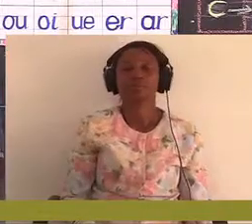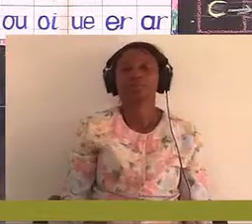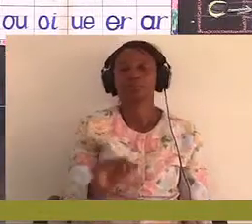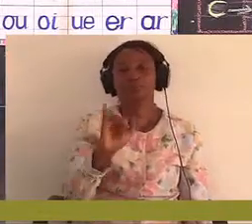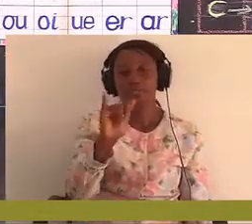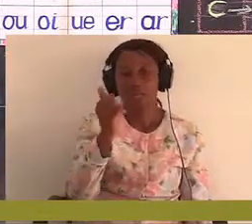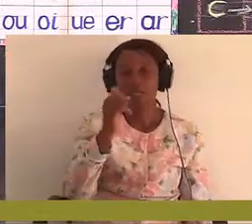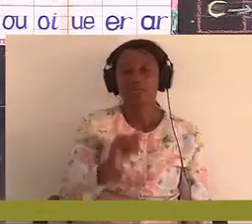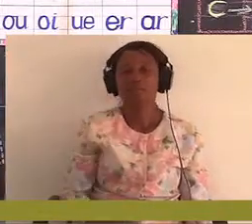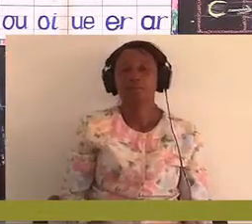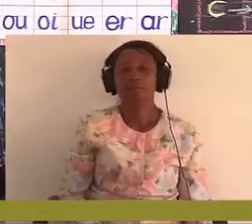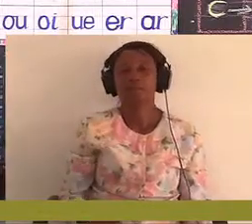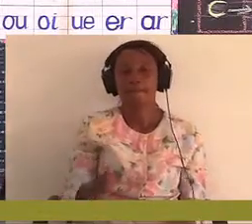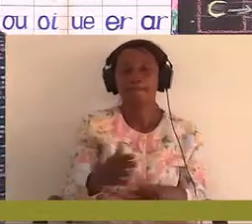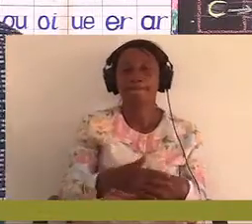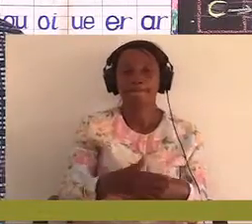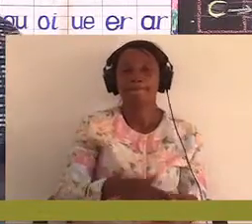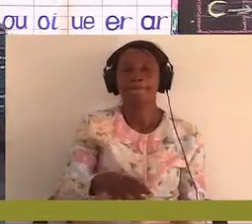Yes,